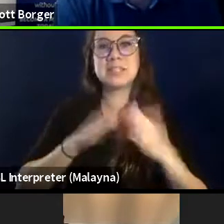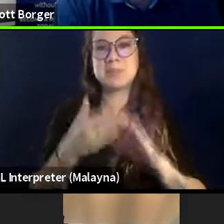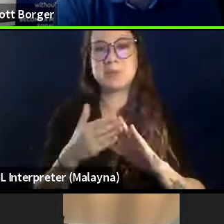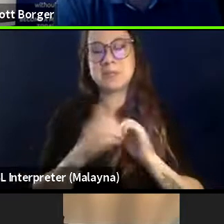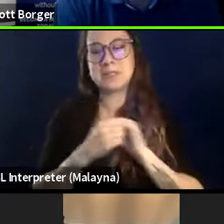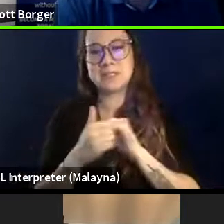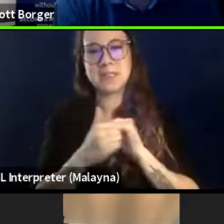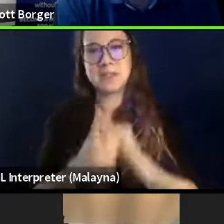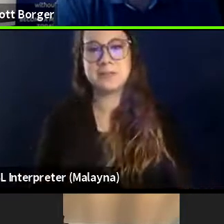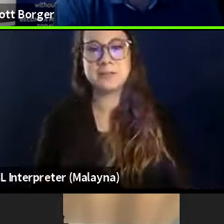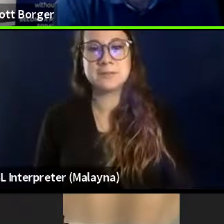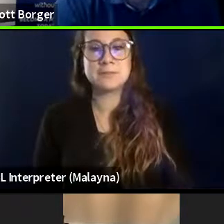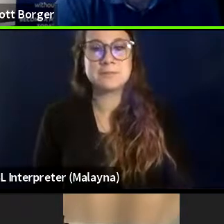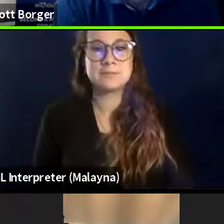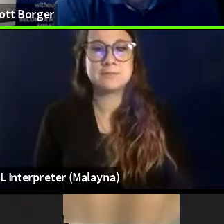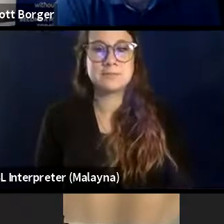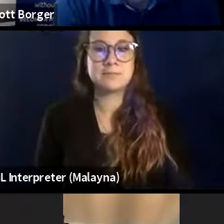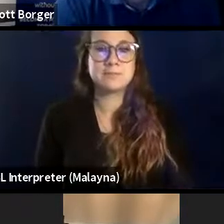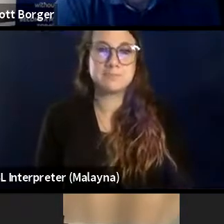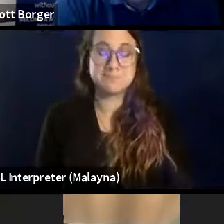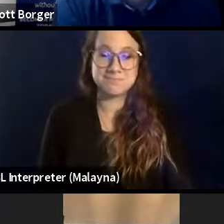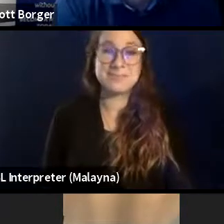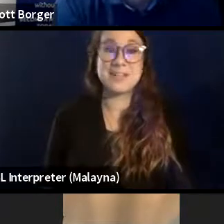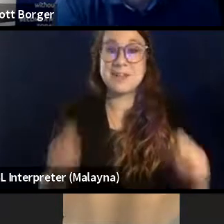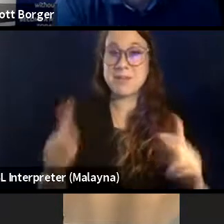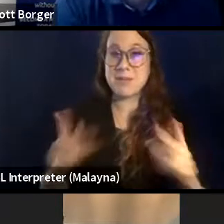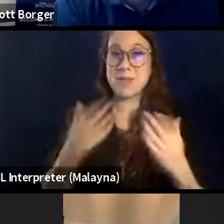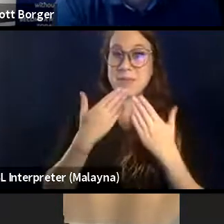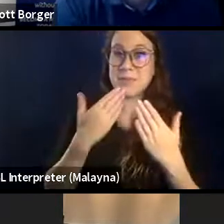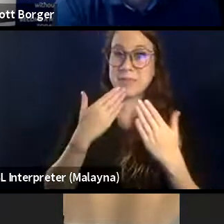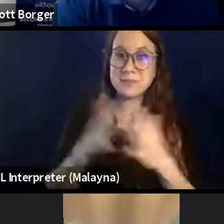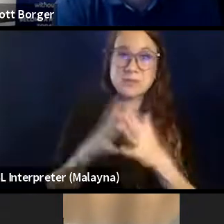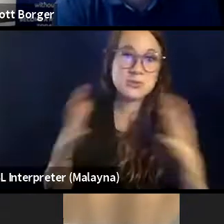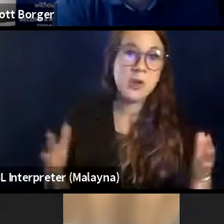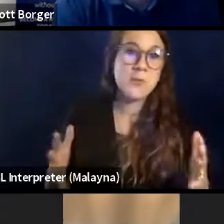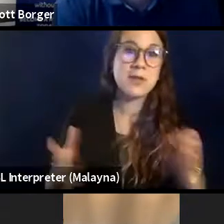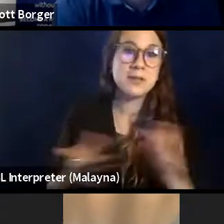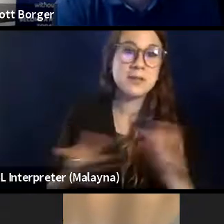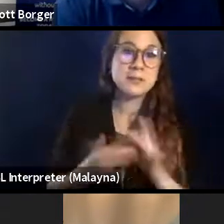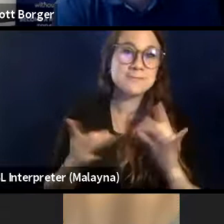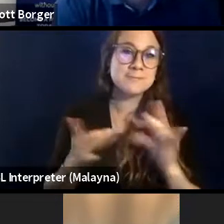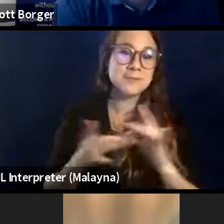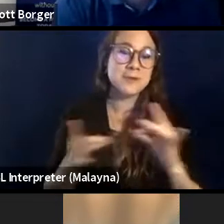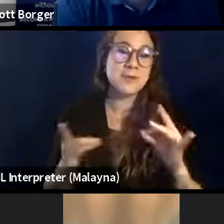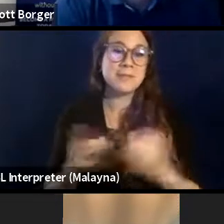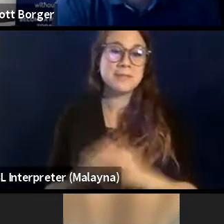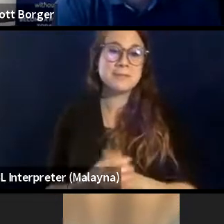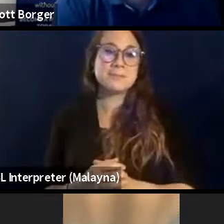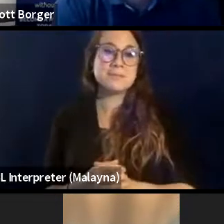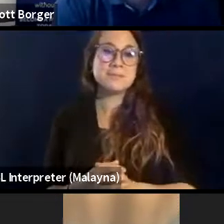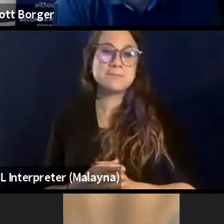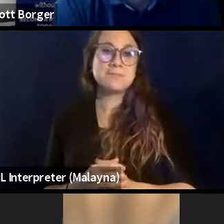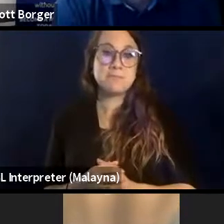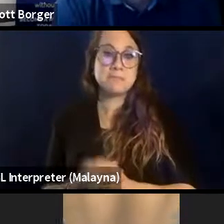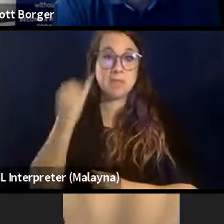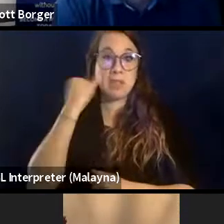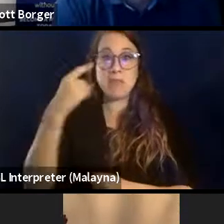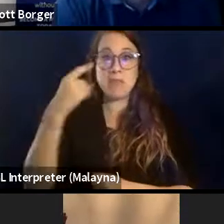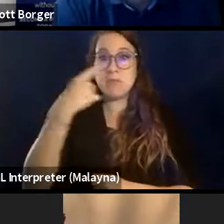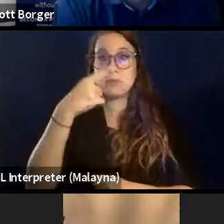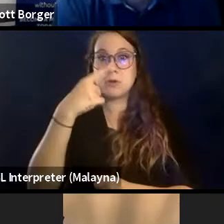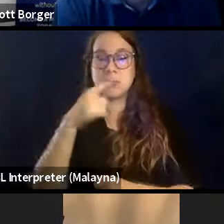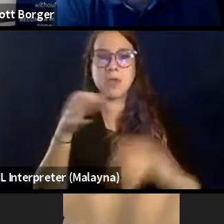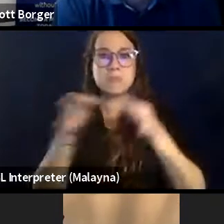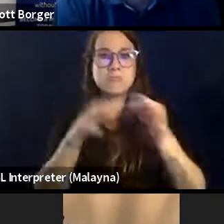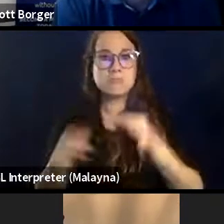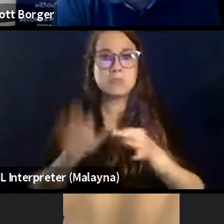food. Okay, all right, well, thank you so much for that. And if you could just tell us what your